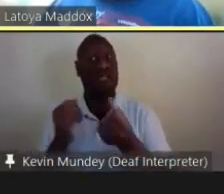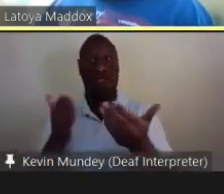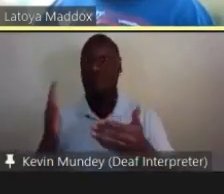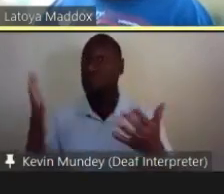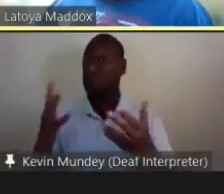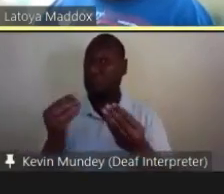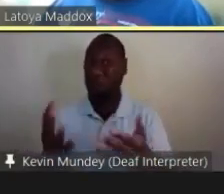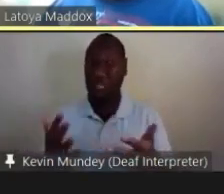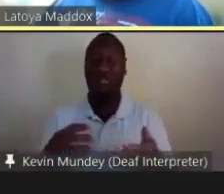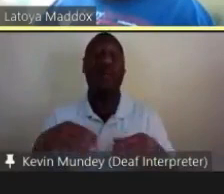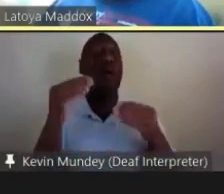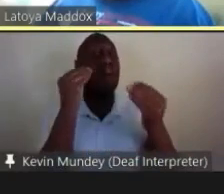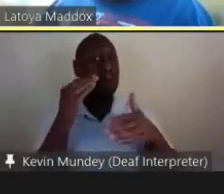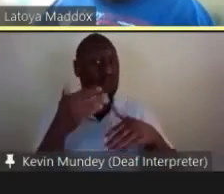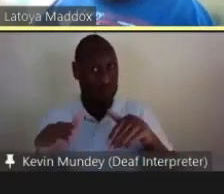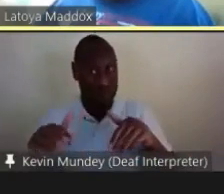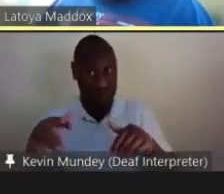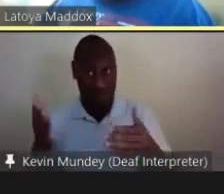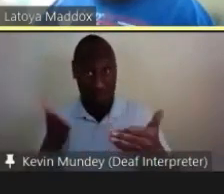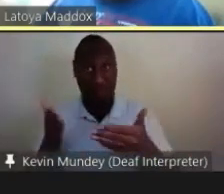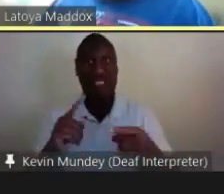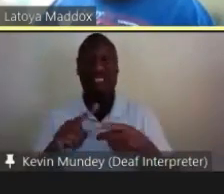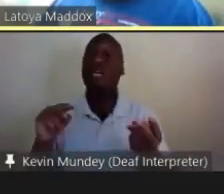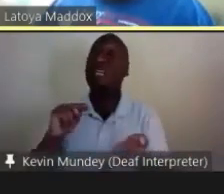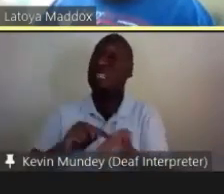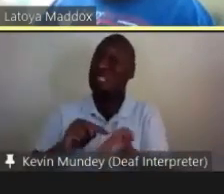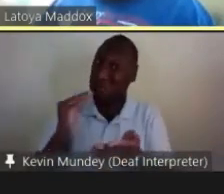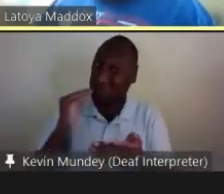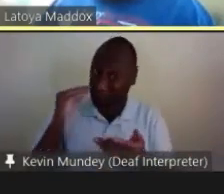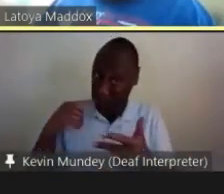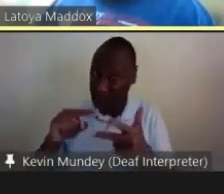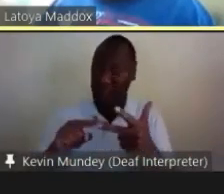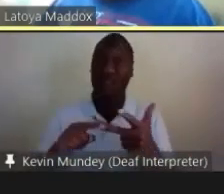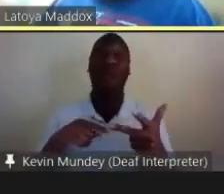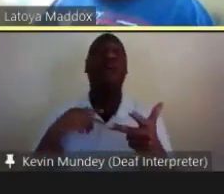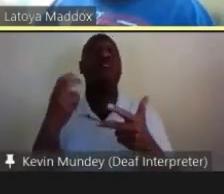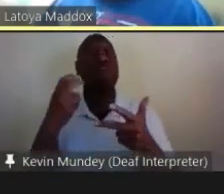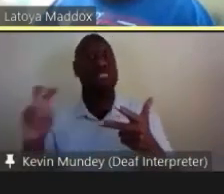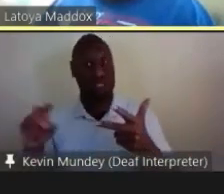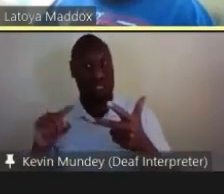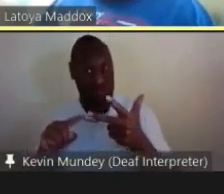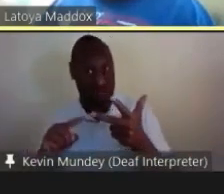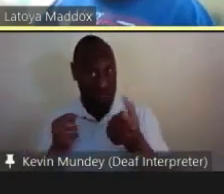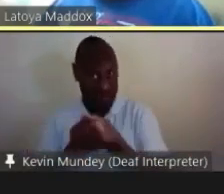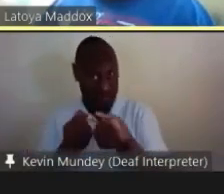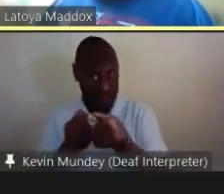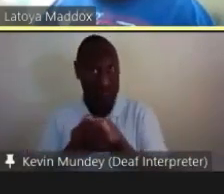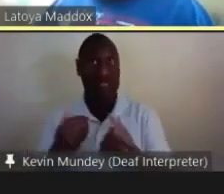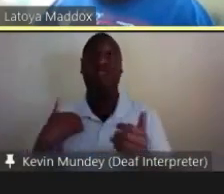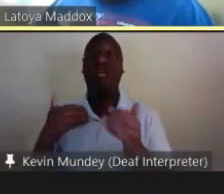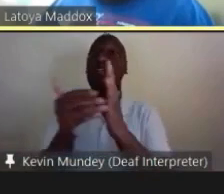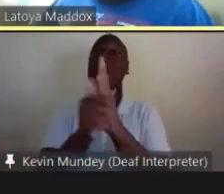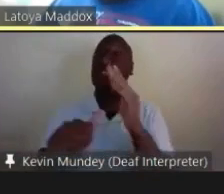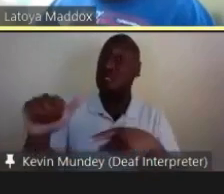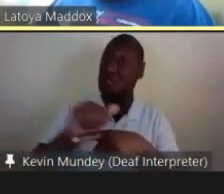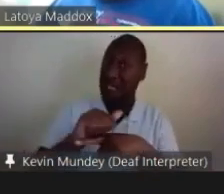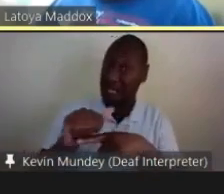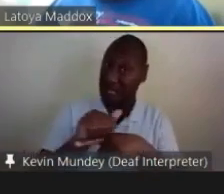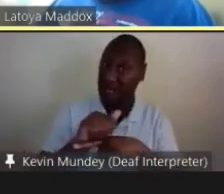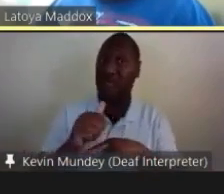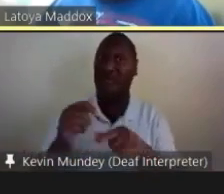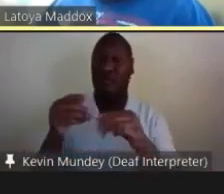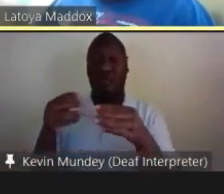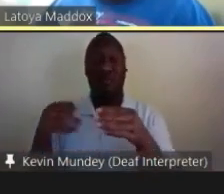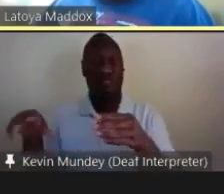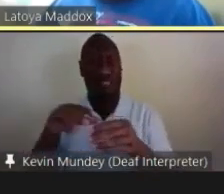referral, nursing home and youth transition, advocacy, skills training, and peer support groups. One